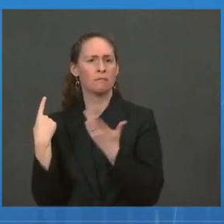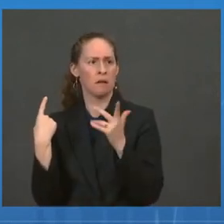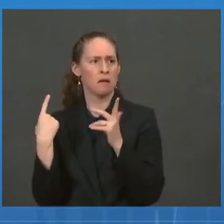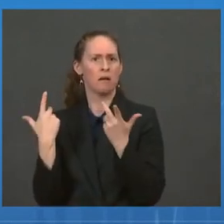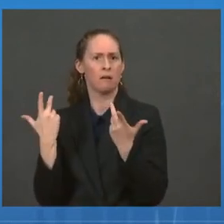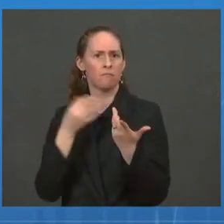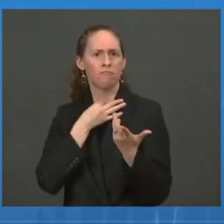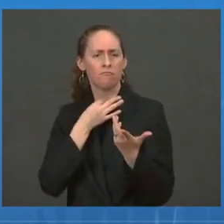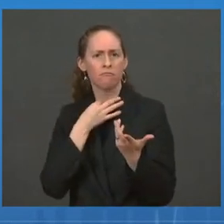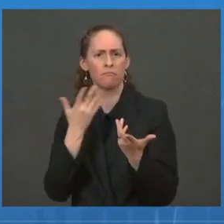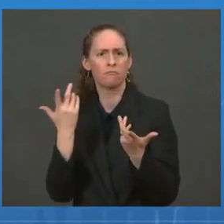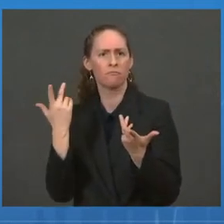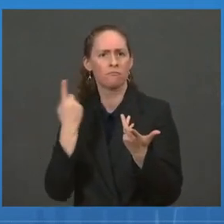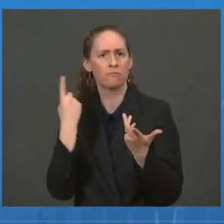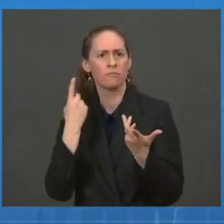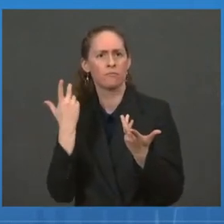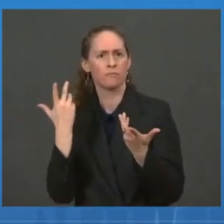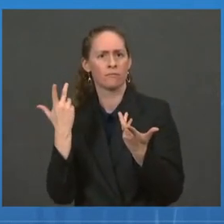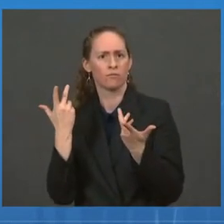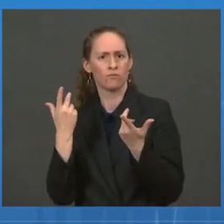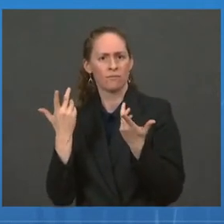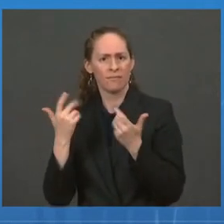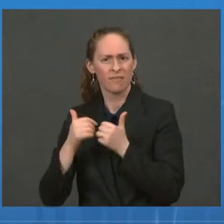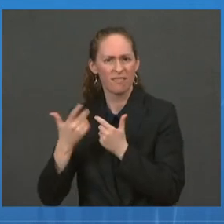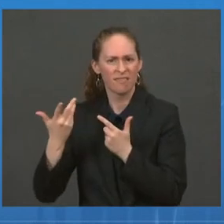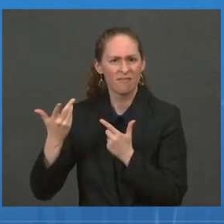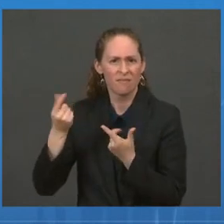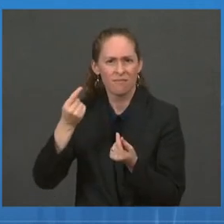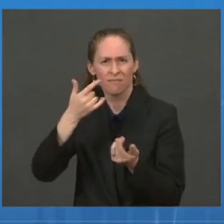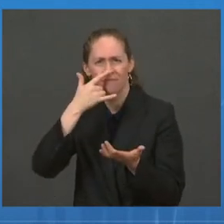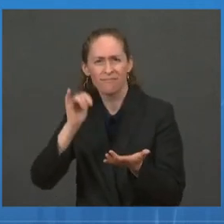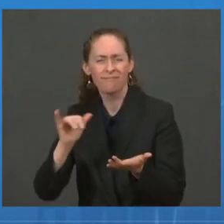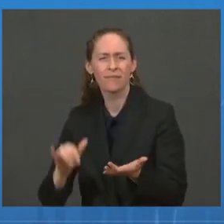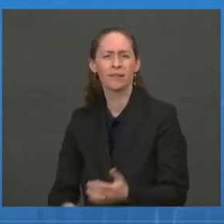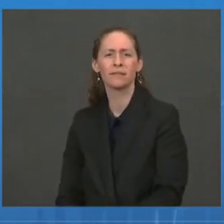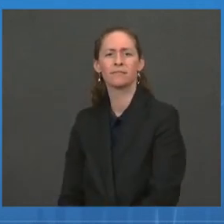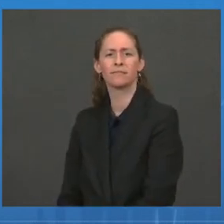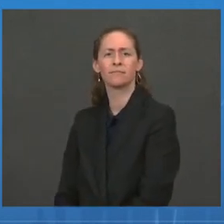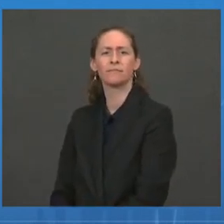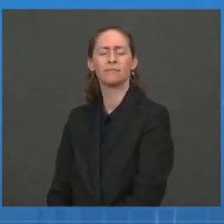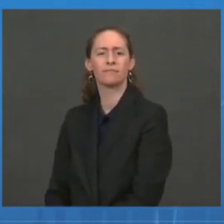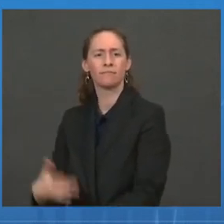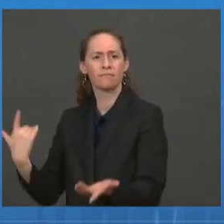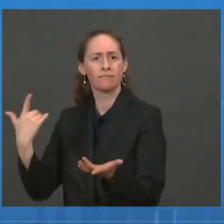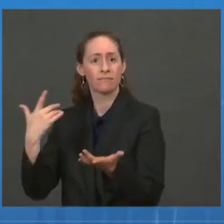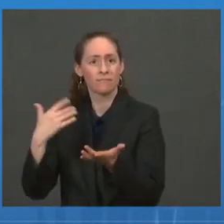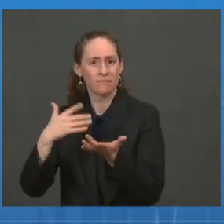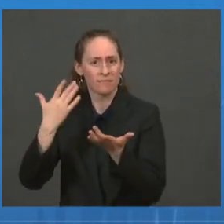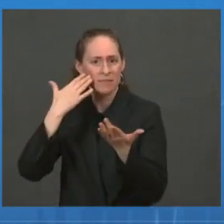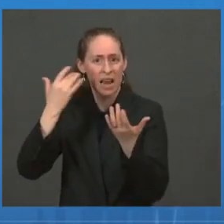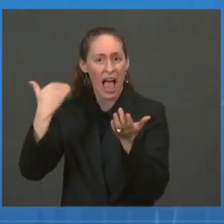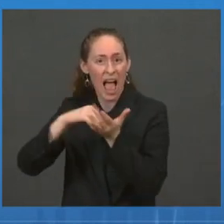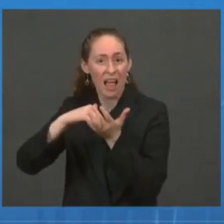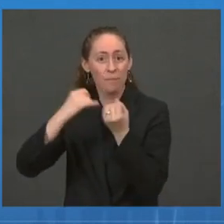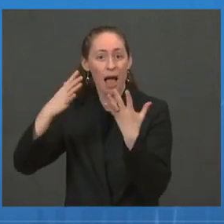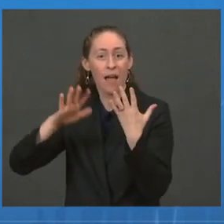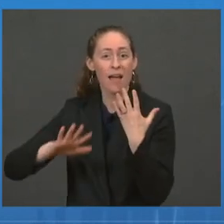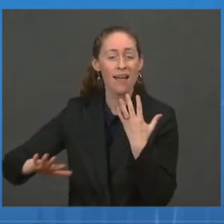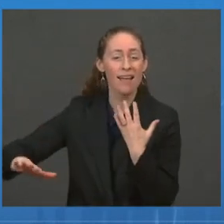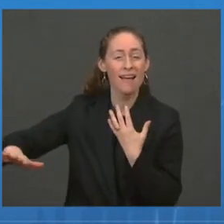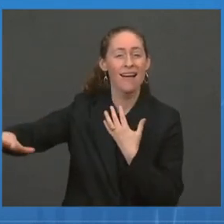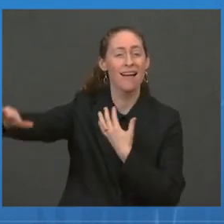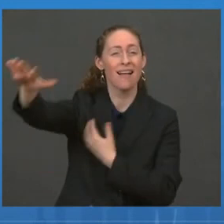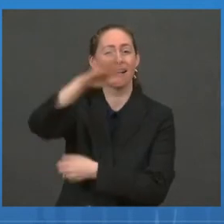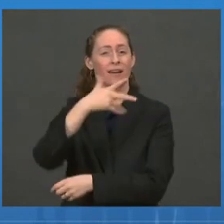americans who are already vaccinated and what's some of your planning for how that would work how that sort of worst case scenario would